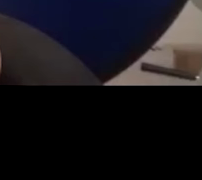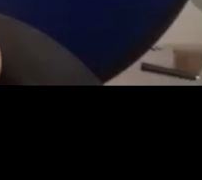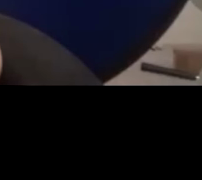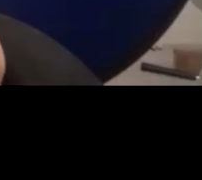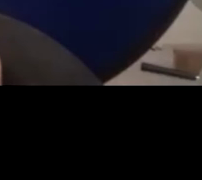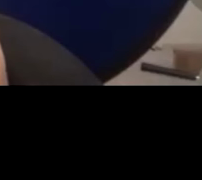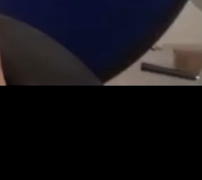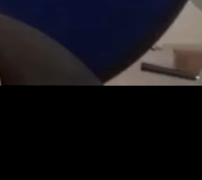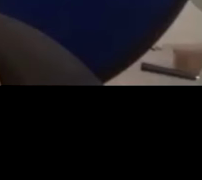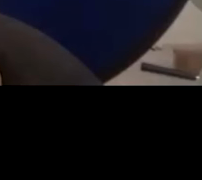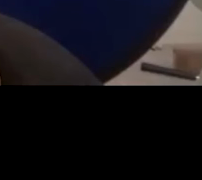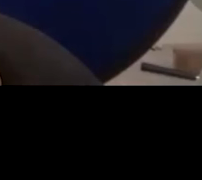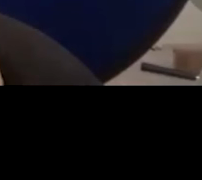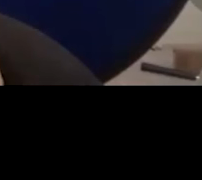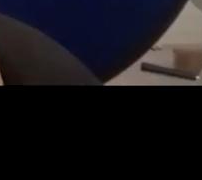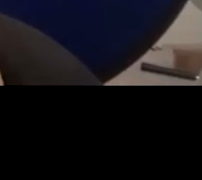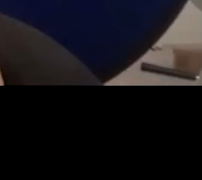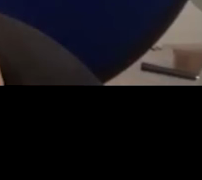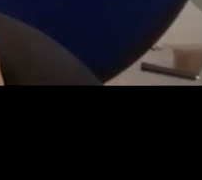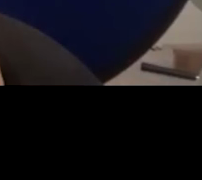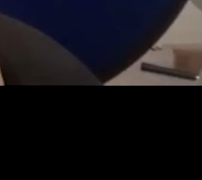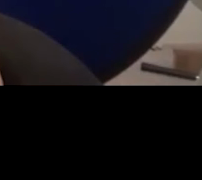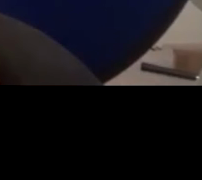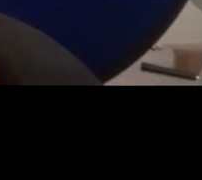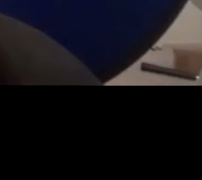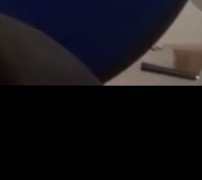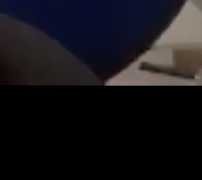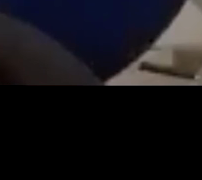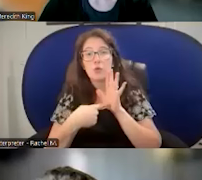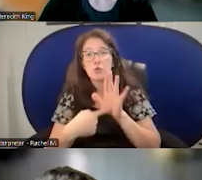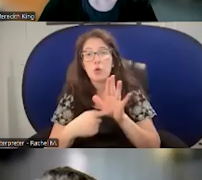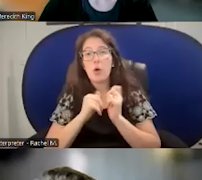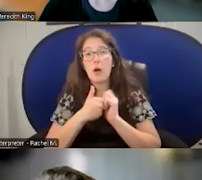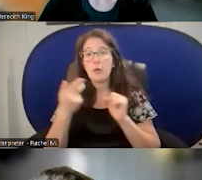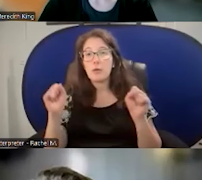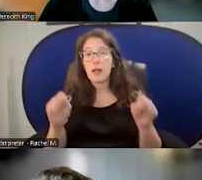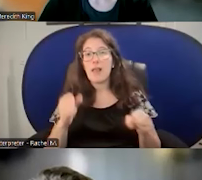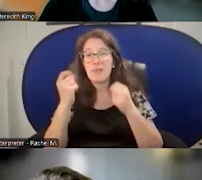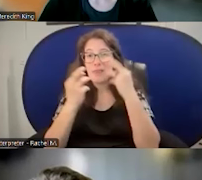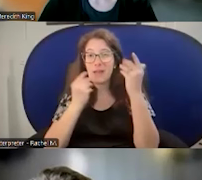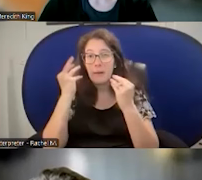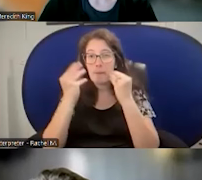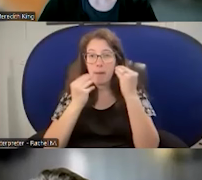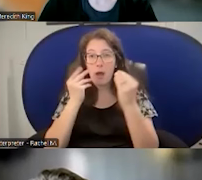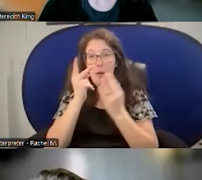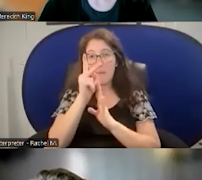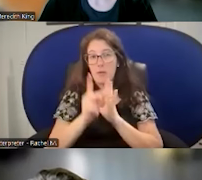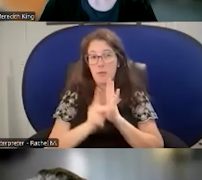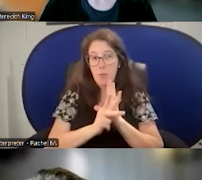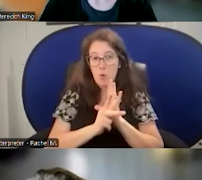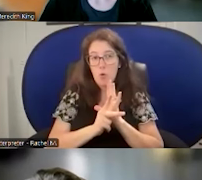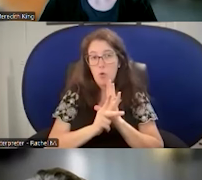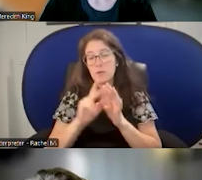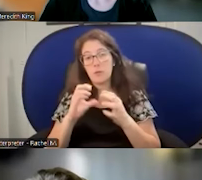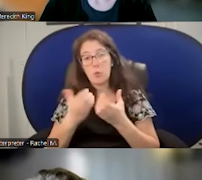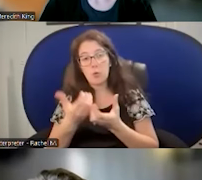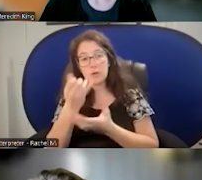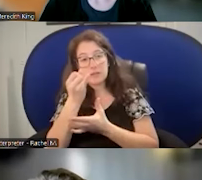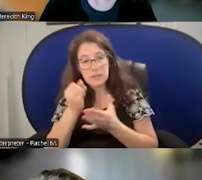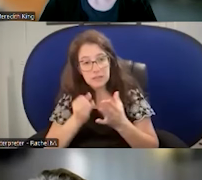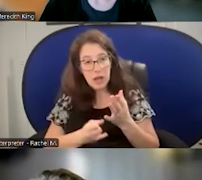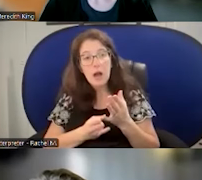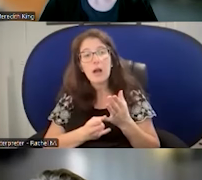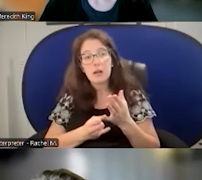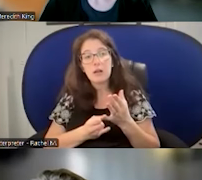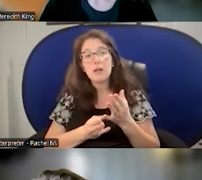to Whitney, and she's going to start to show you how you can think about some of these principles of course design within